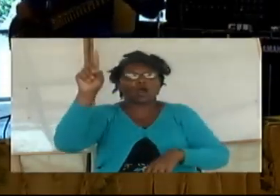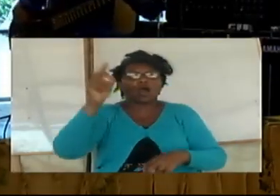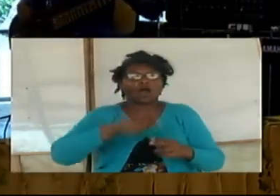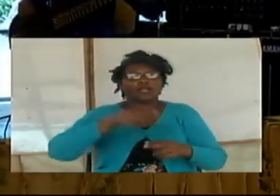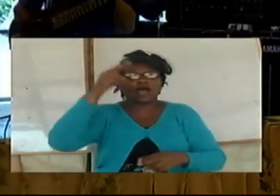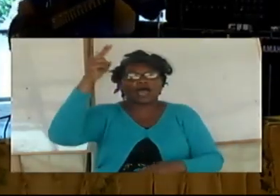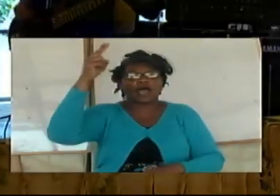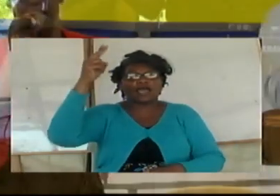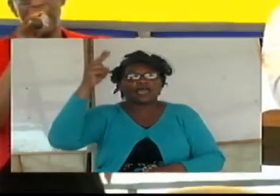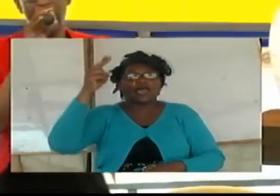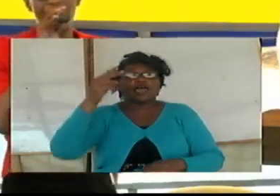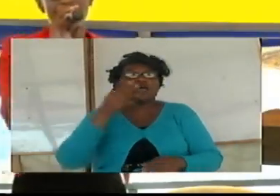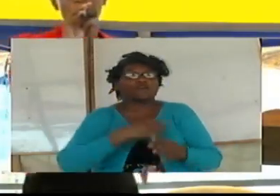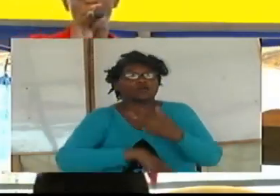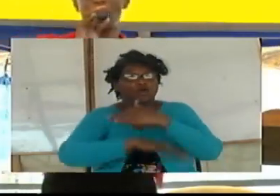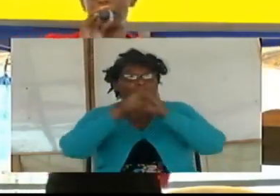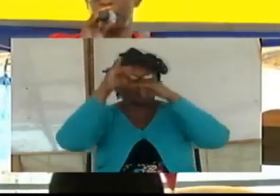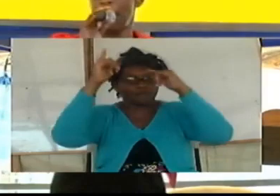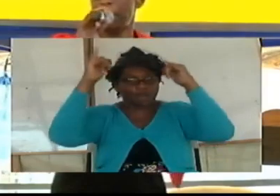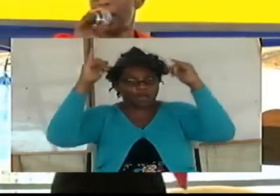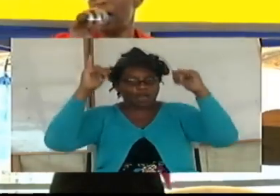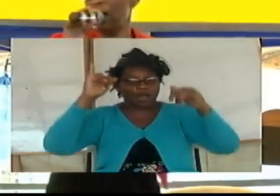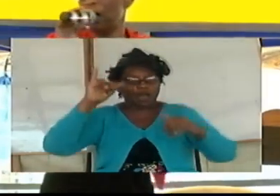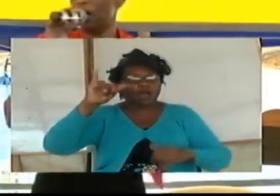one heaven was